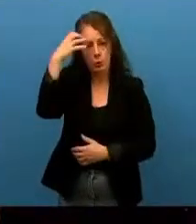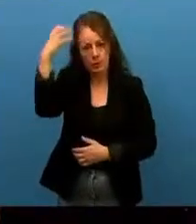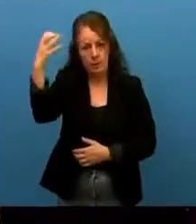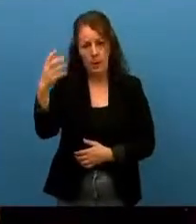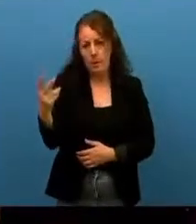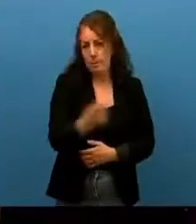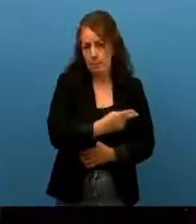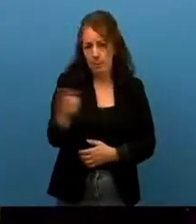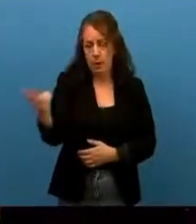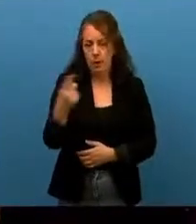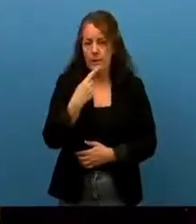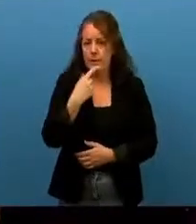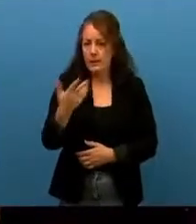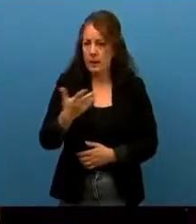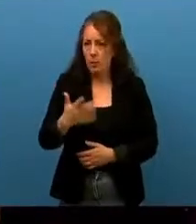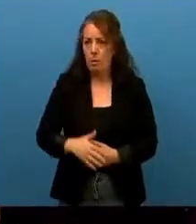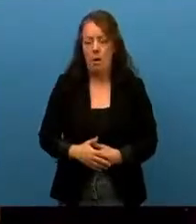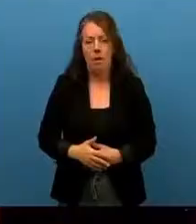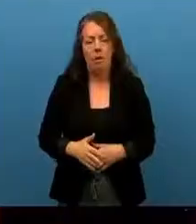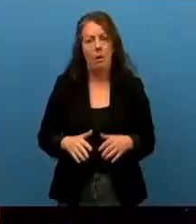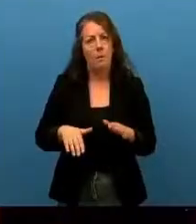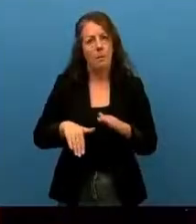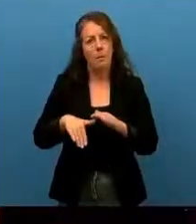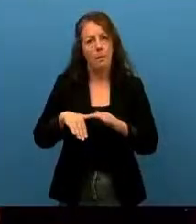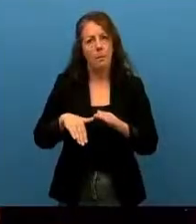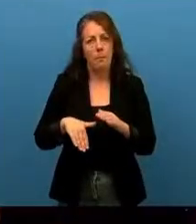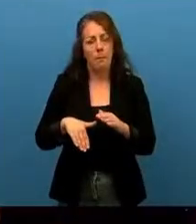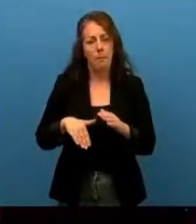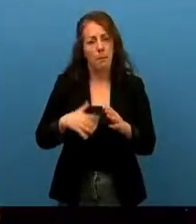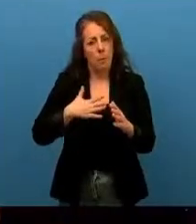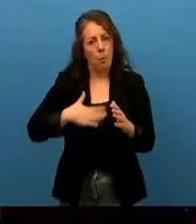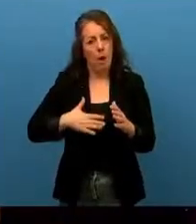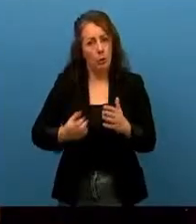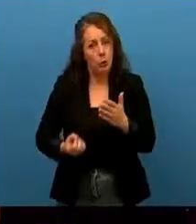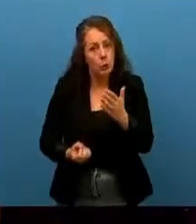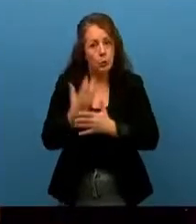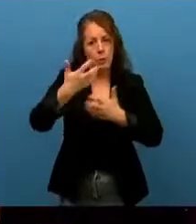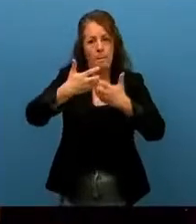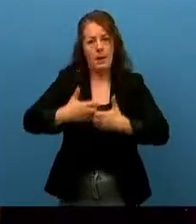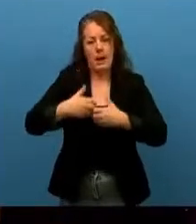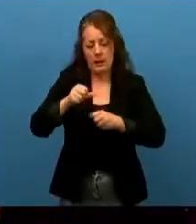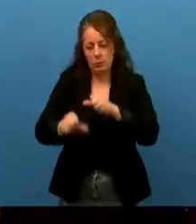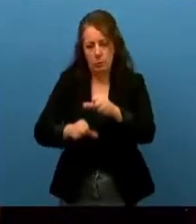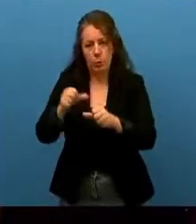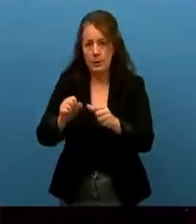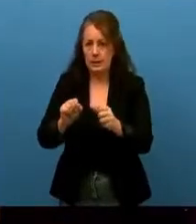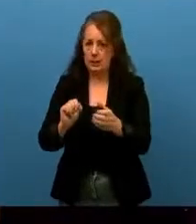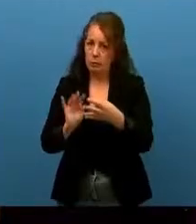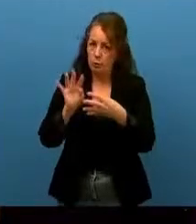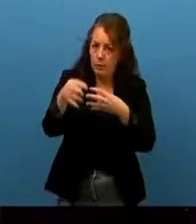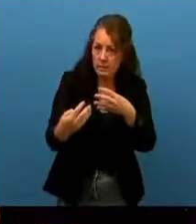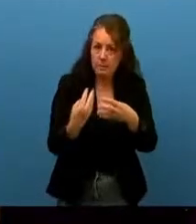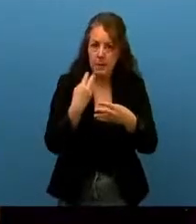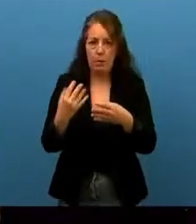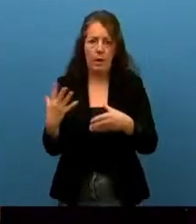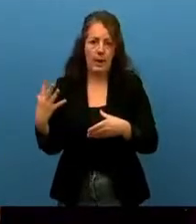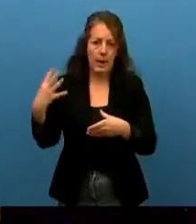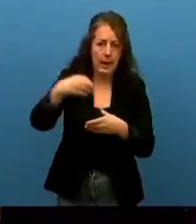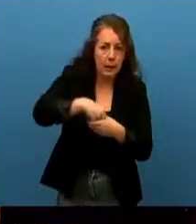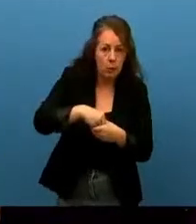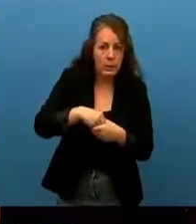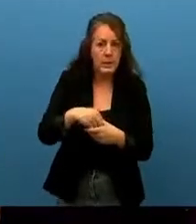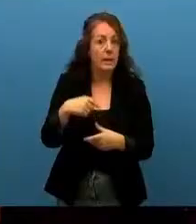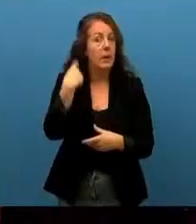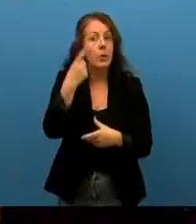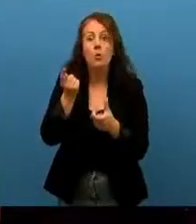new, transparent, inclusive, independent, Indigenous-led mechanism with equal representation